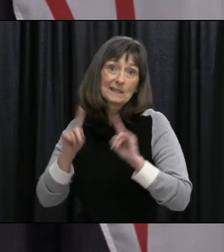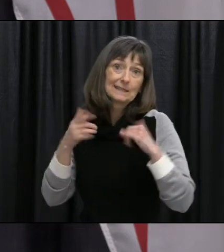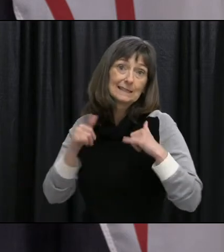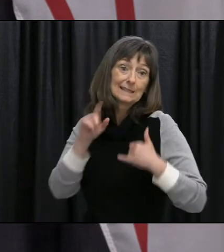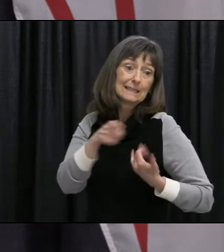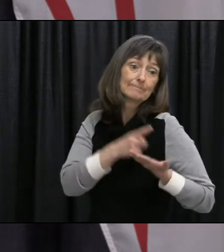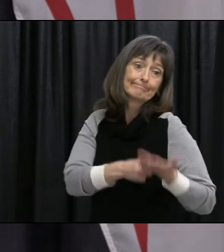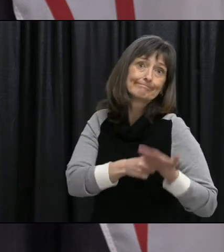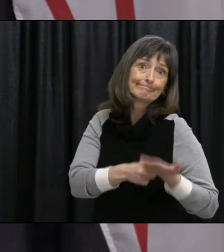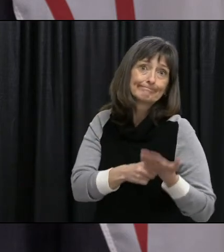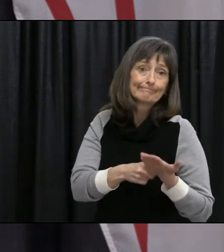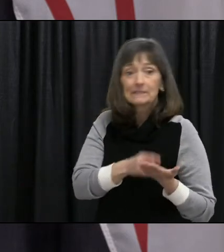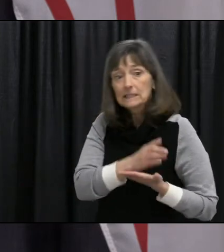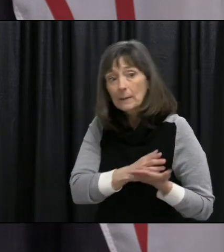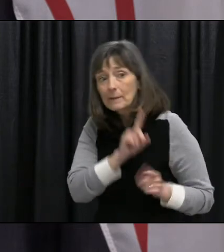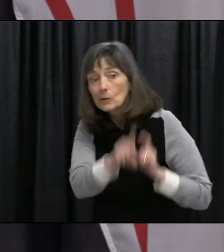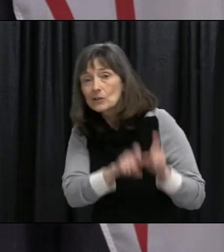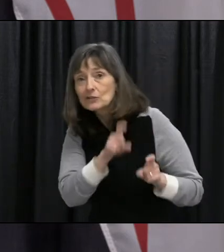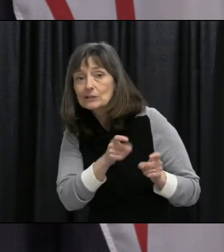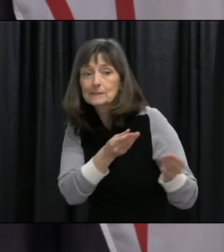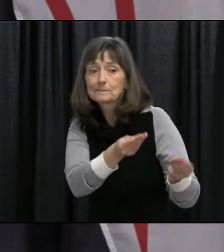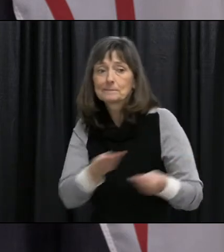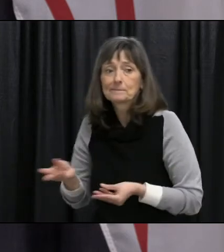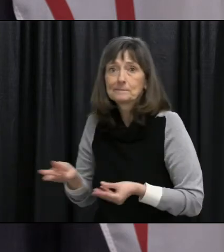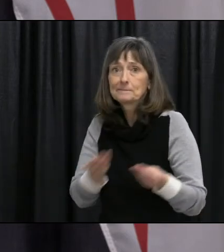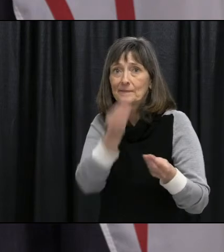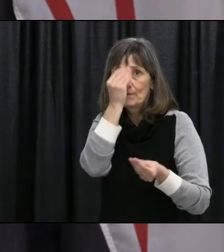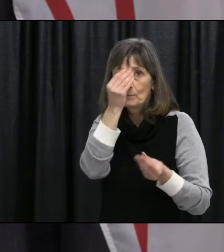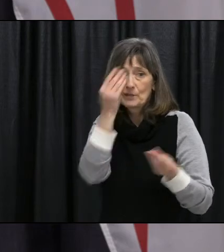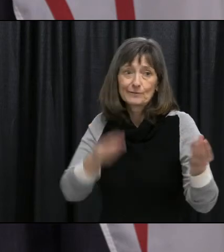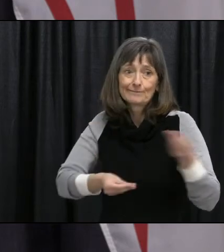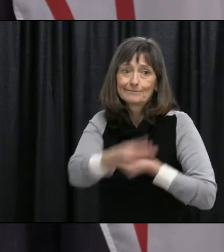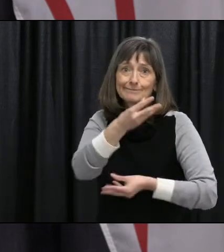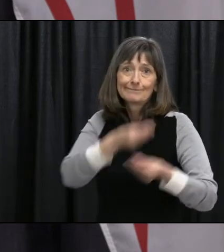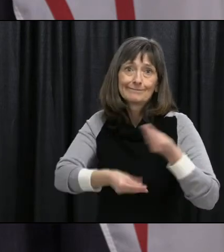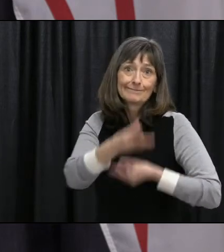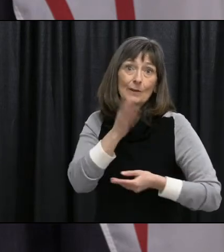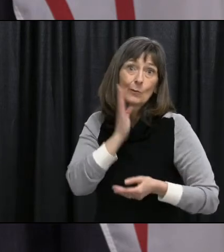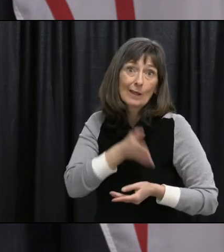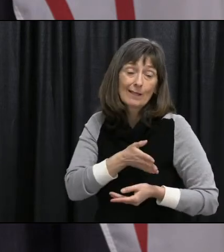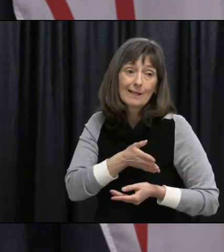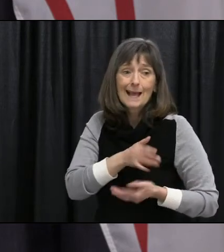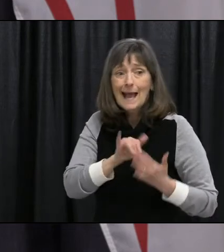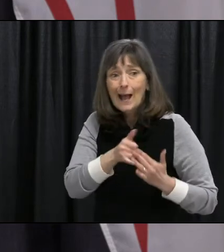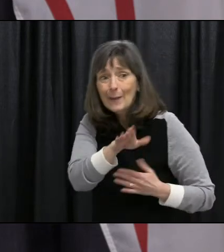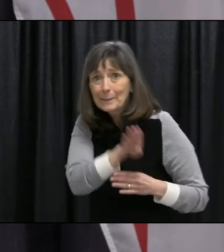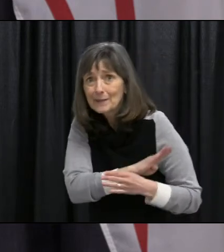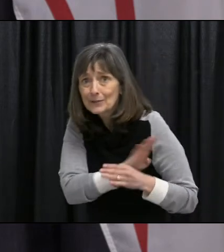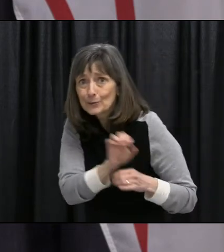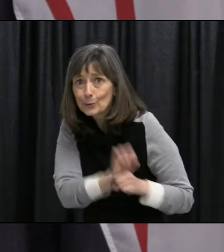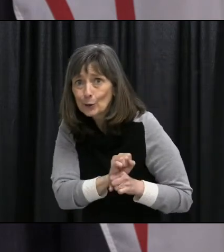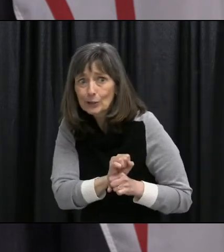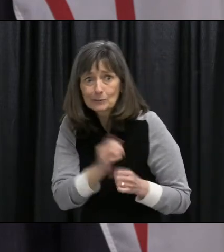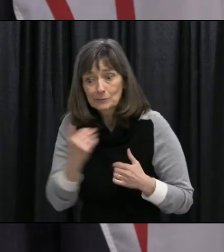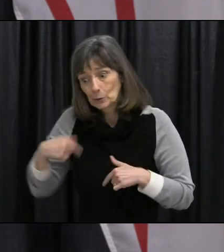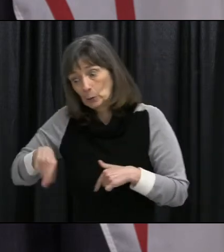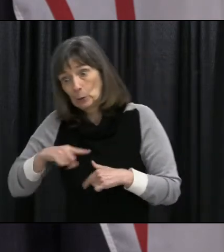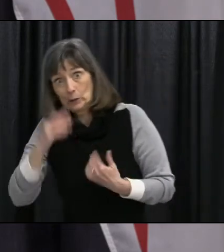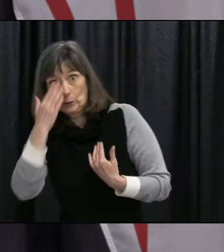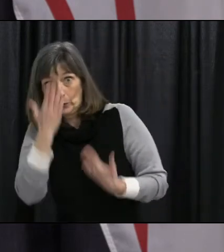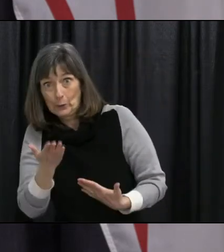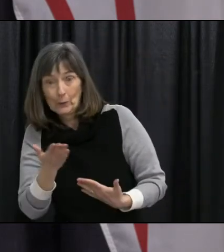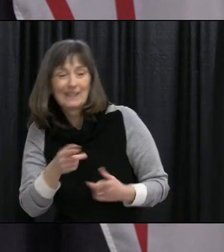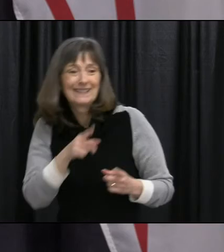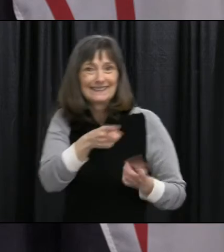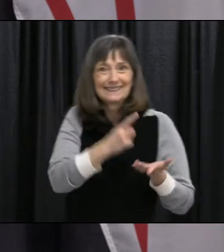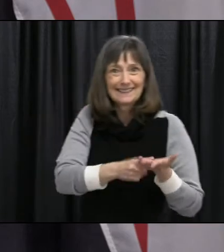consultation as well. So we need to know how many of these businesses work in order to be able to help them, or to